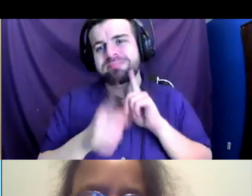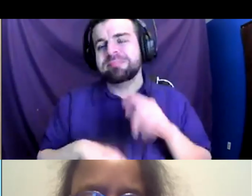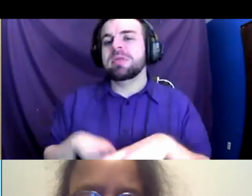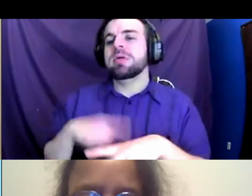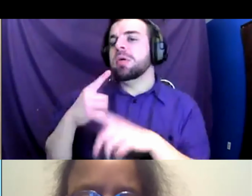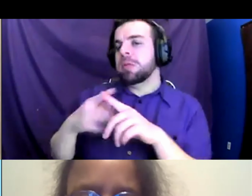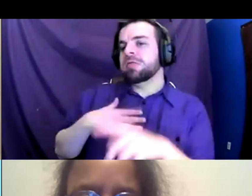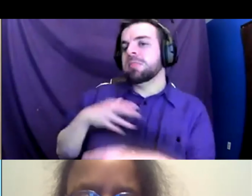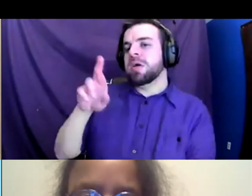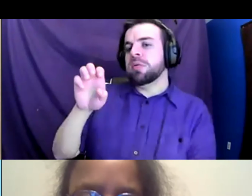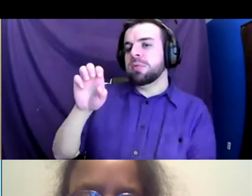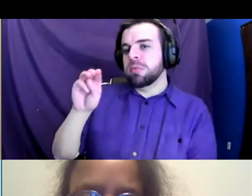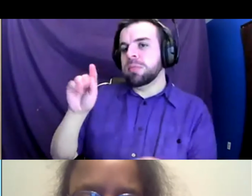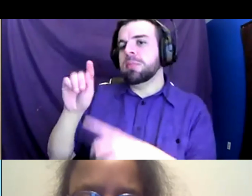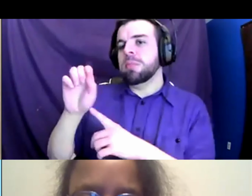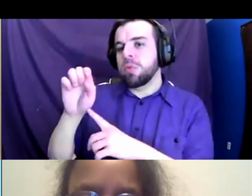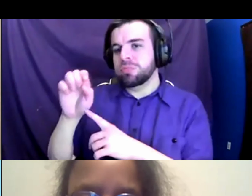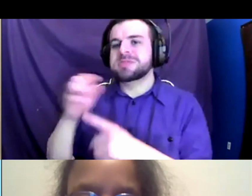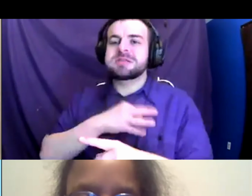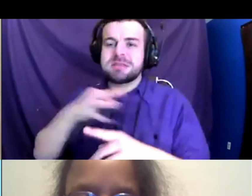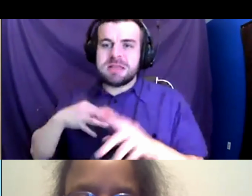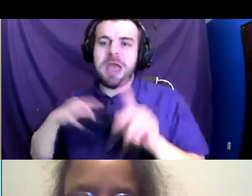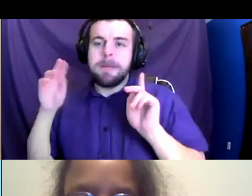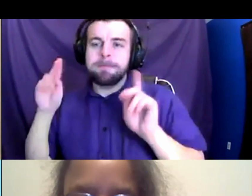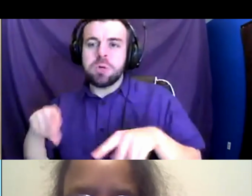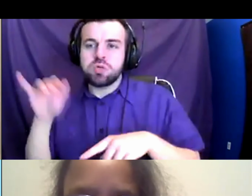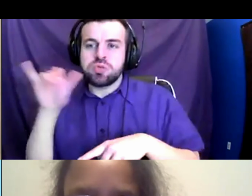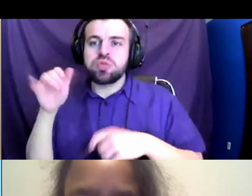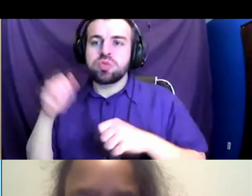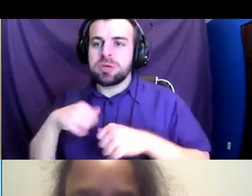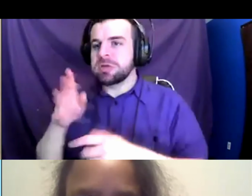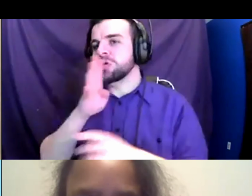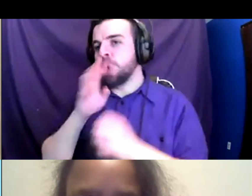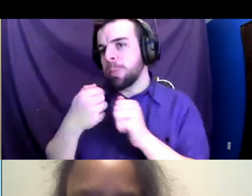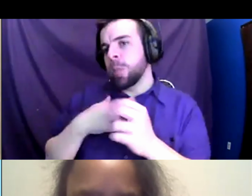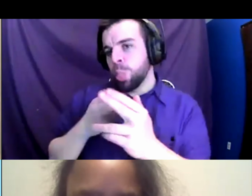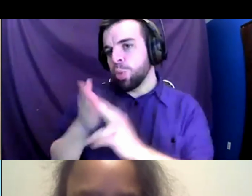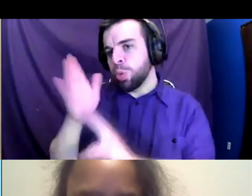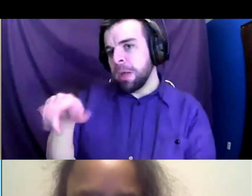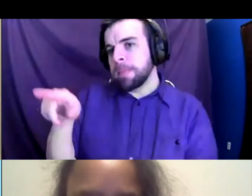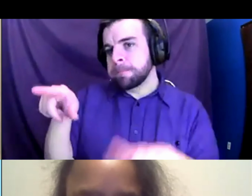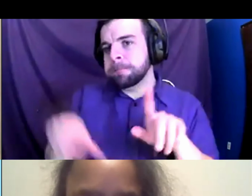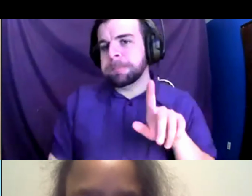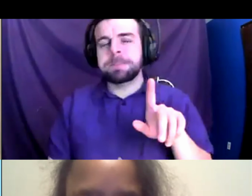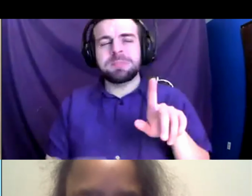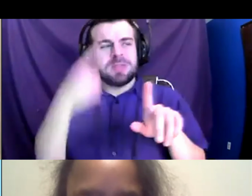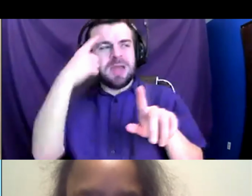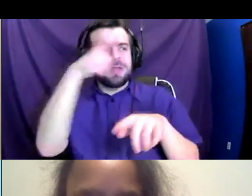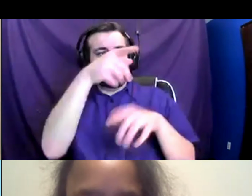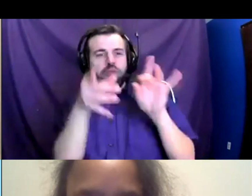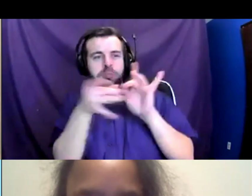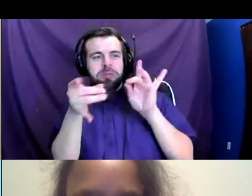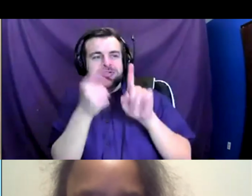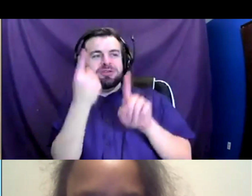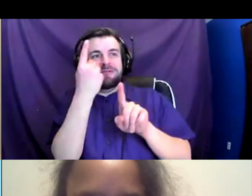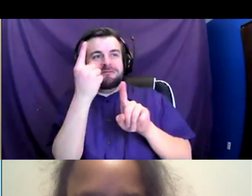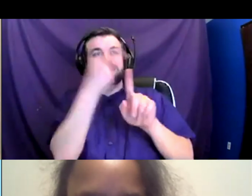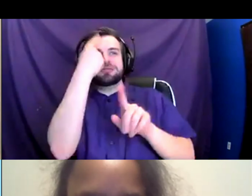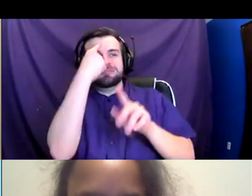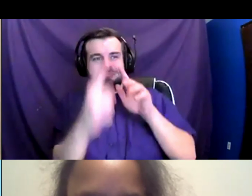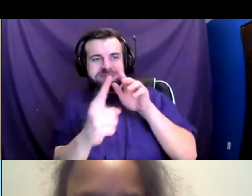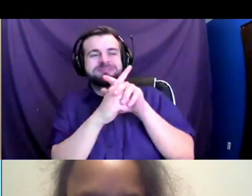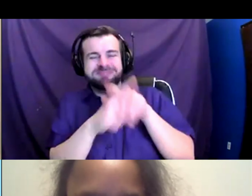them about different things too. Yeah, perfect. And I think you touched on the one thing that I had thought of was there's so many